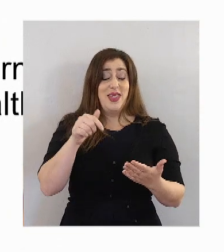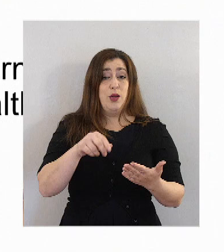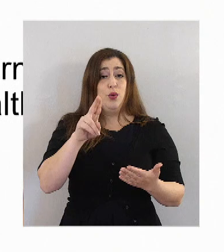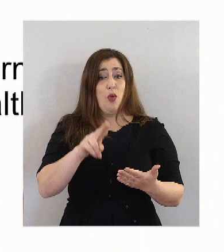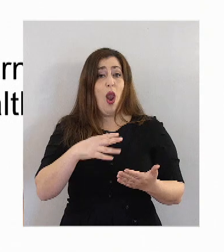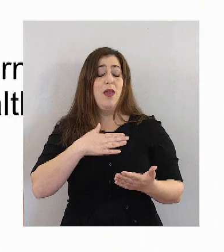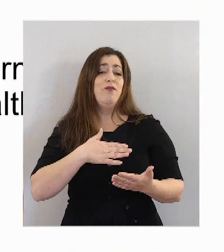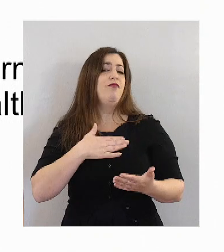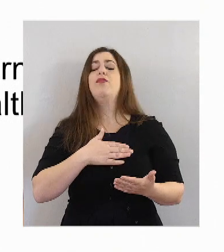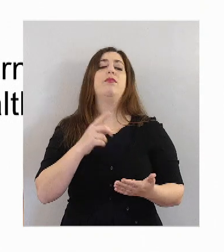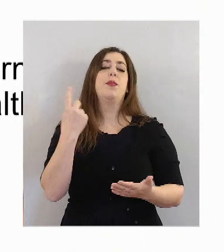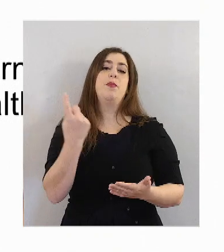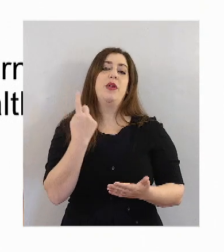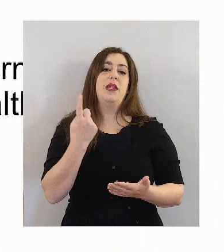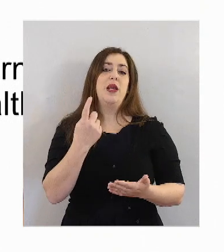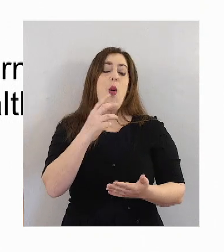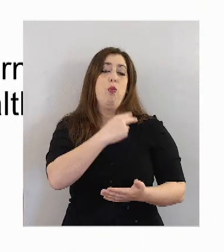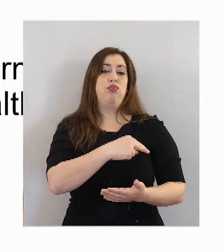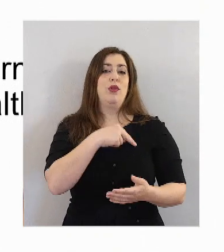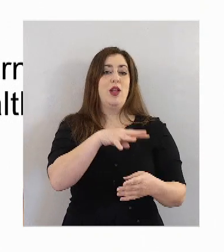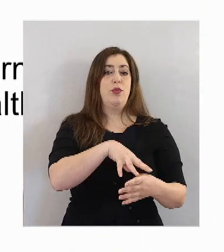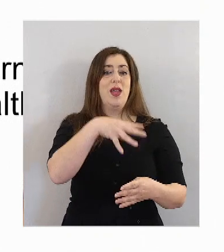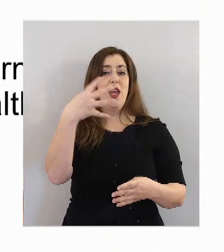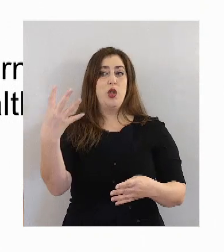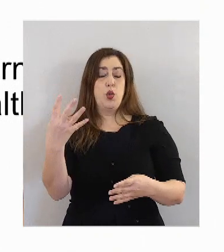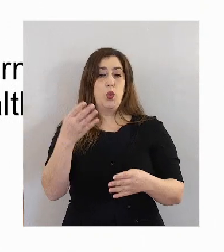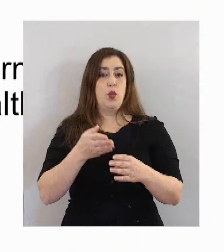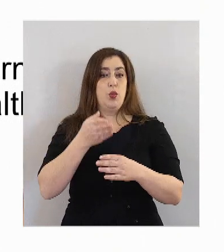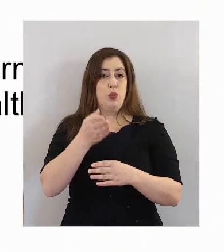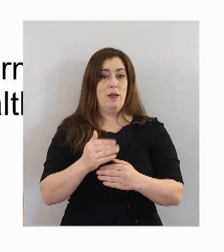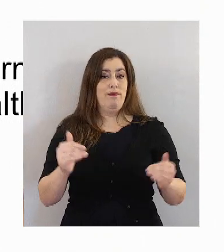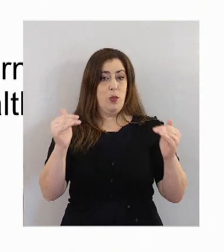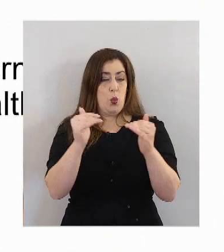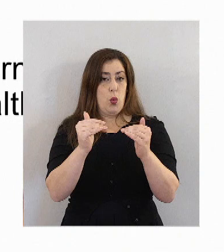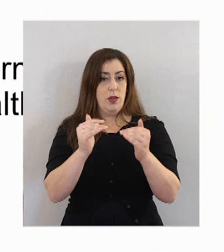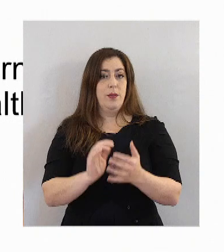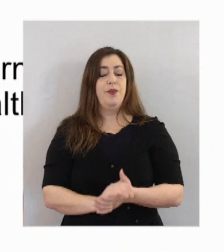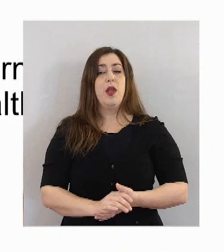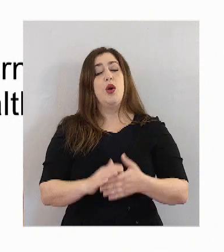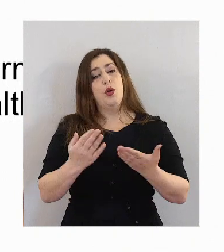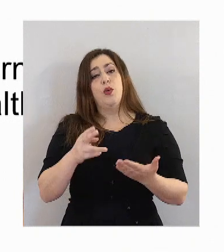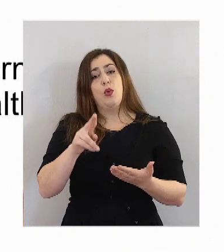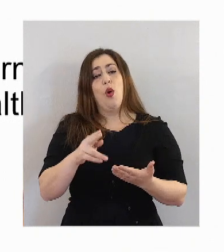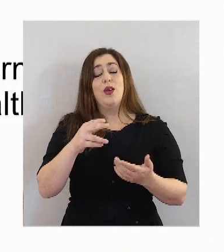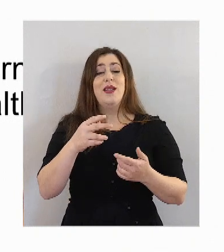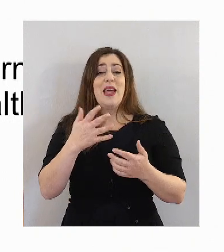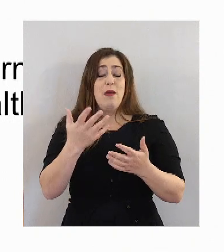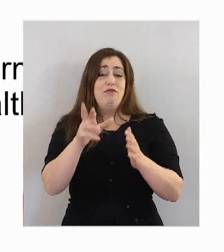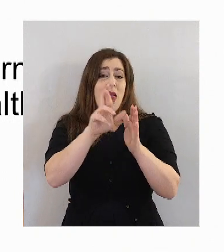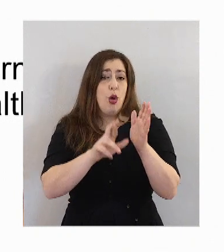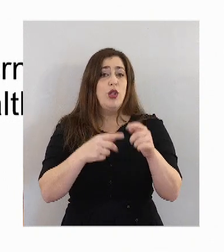plan, of which Area 3 focuses on the right to health and includes a number of measures that look to